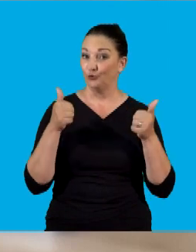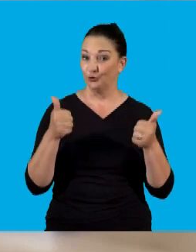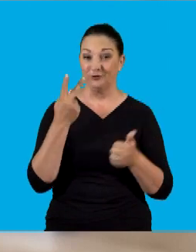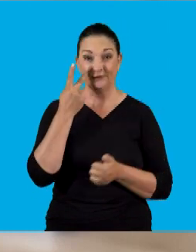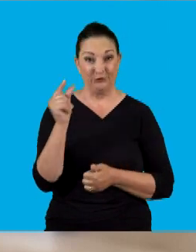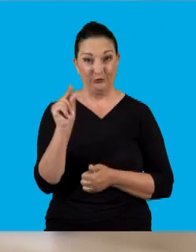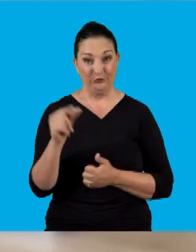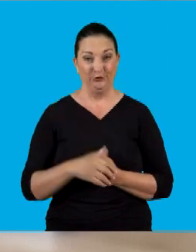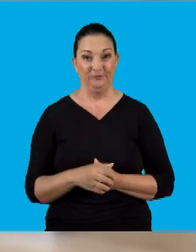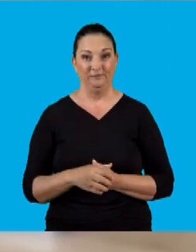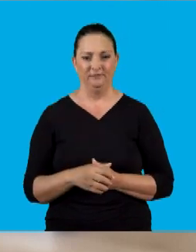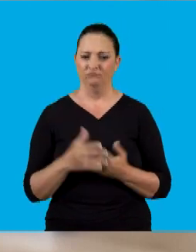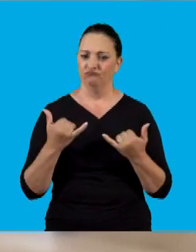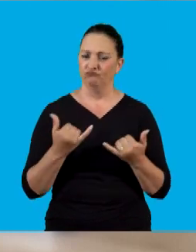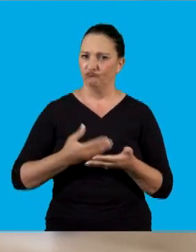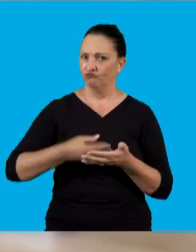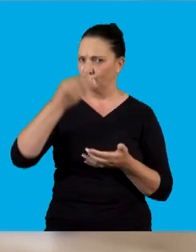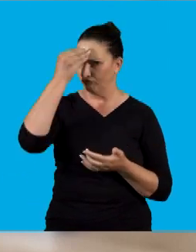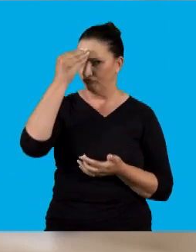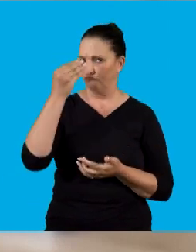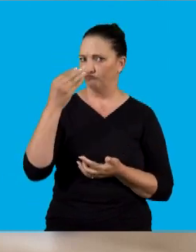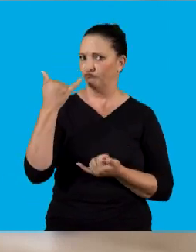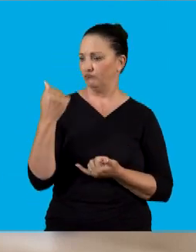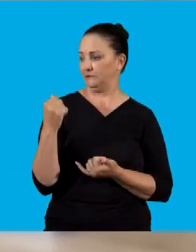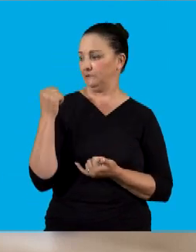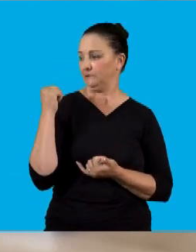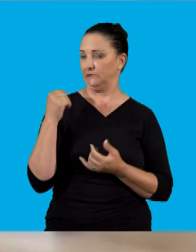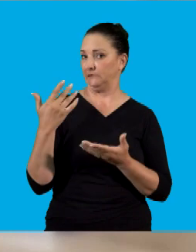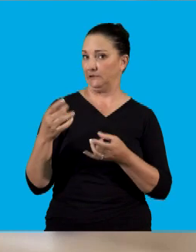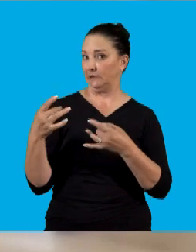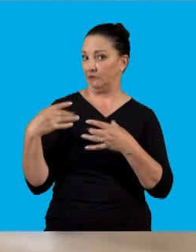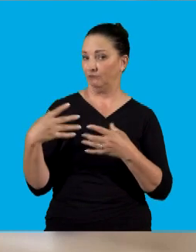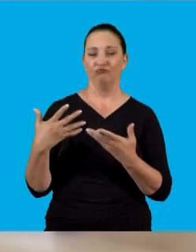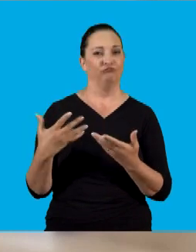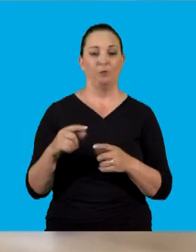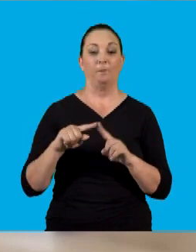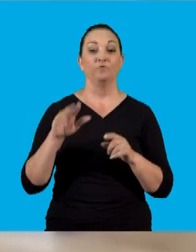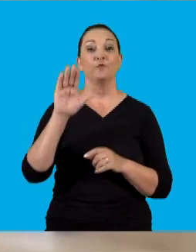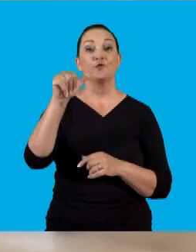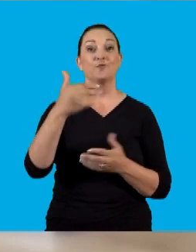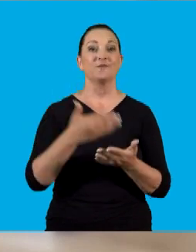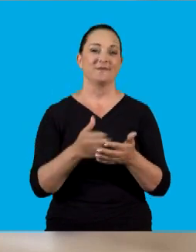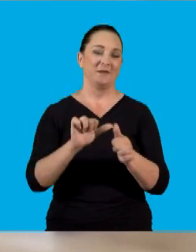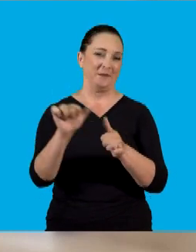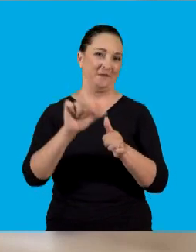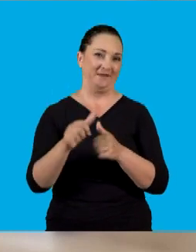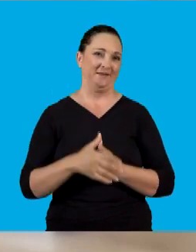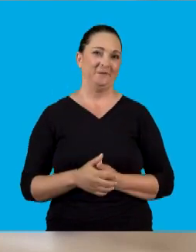to see you soon. Do not forget that what you learned today does not nullify yesterday, but it does make